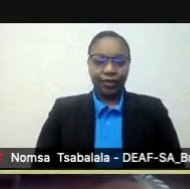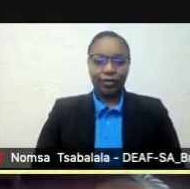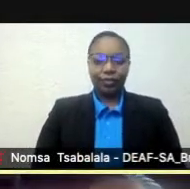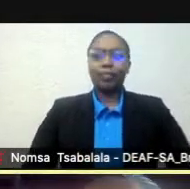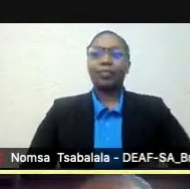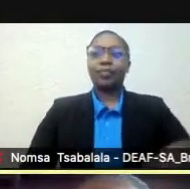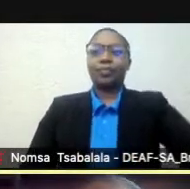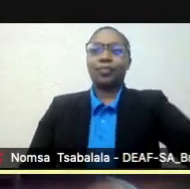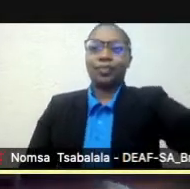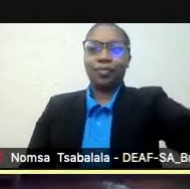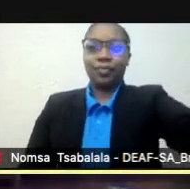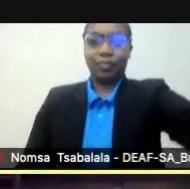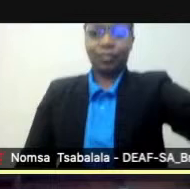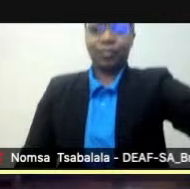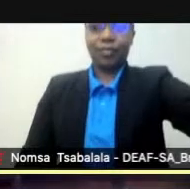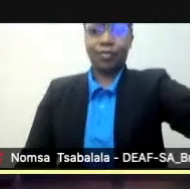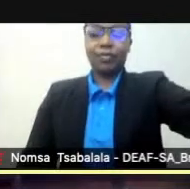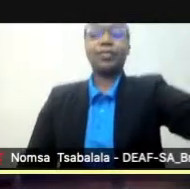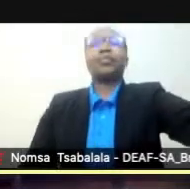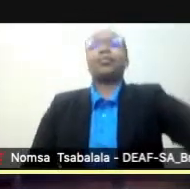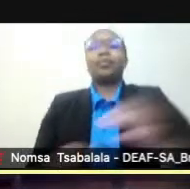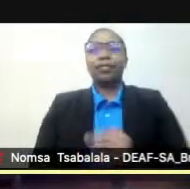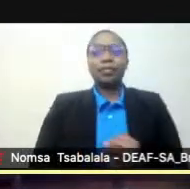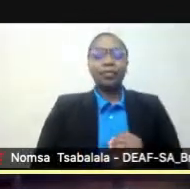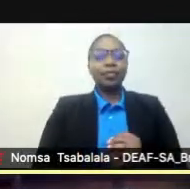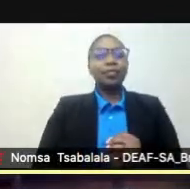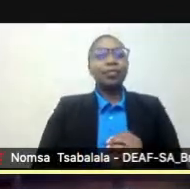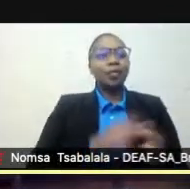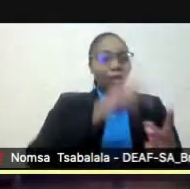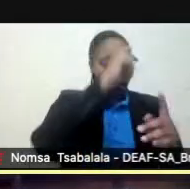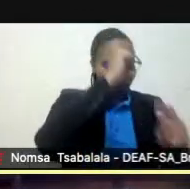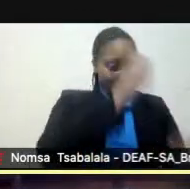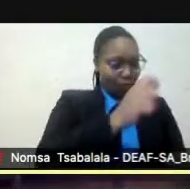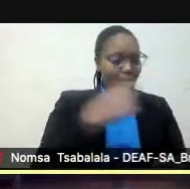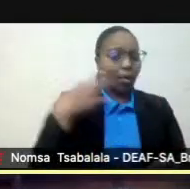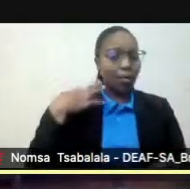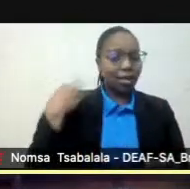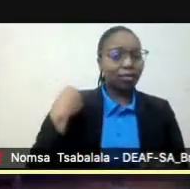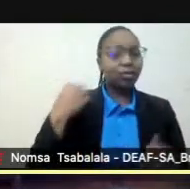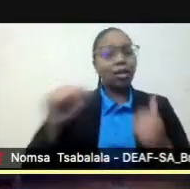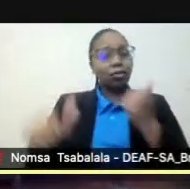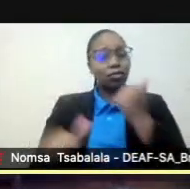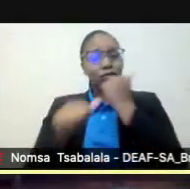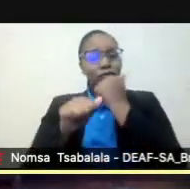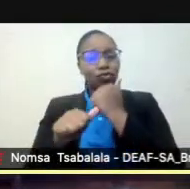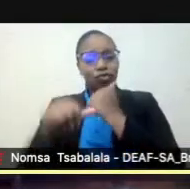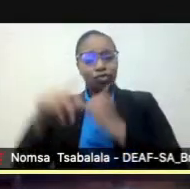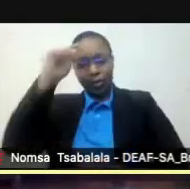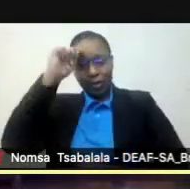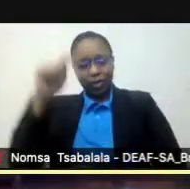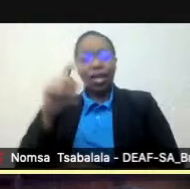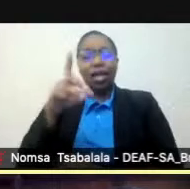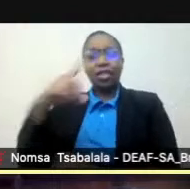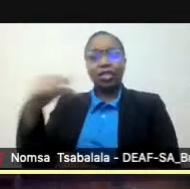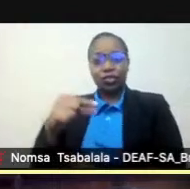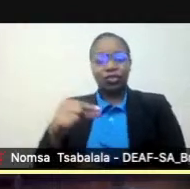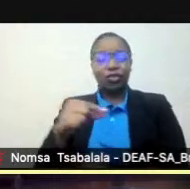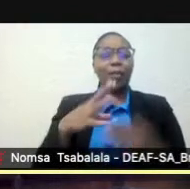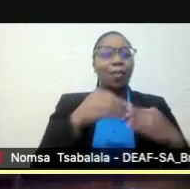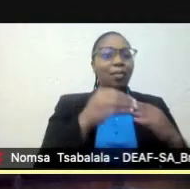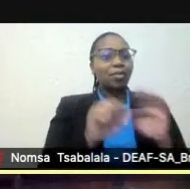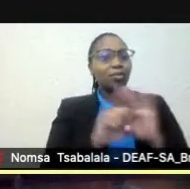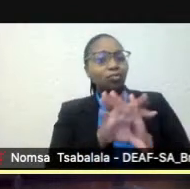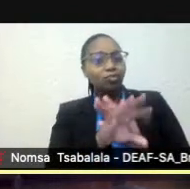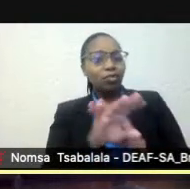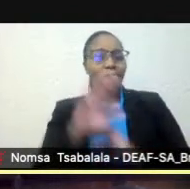Honourable Minister, Deputy Minister, DG, members of the press, colleagues, ladies and gentlemen, good morning. It is indeed